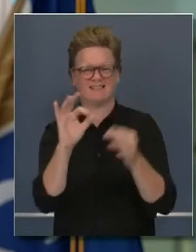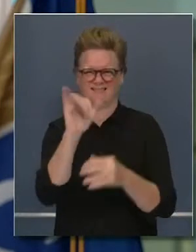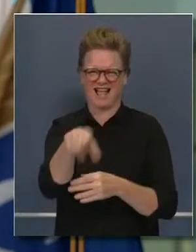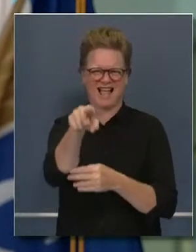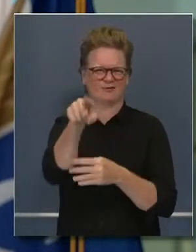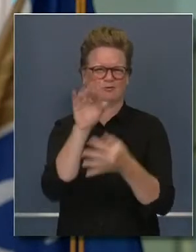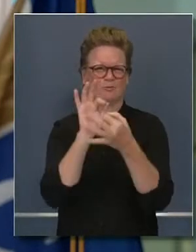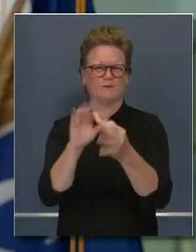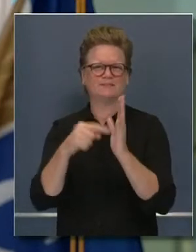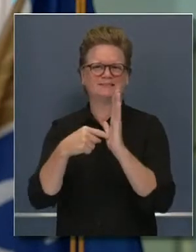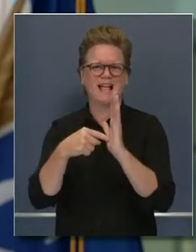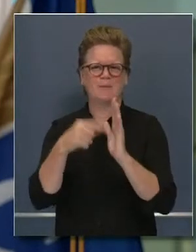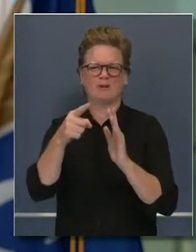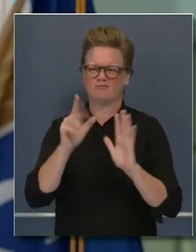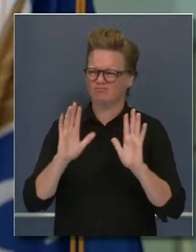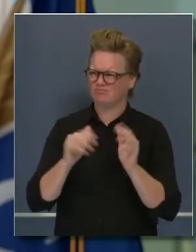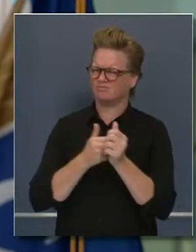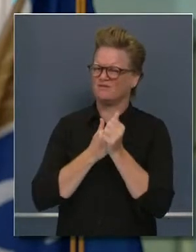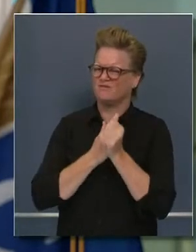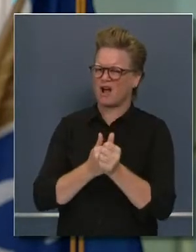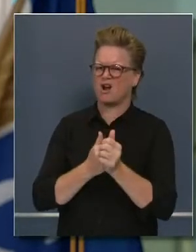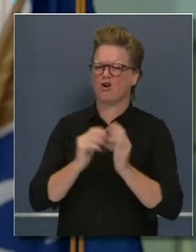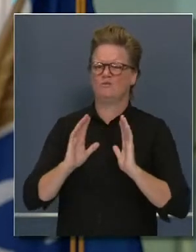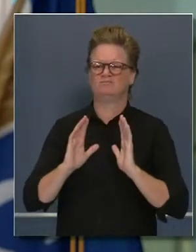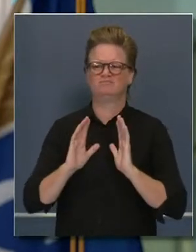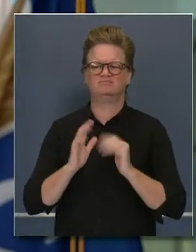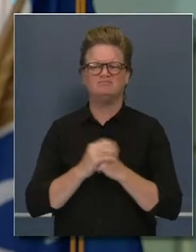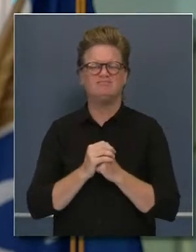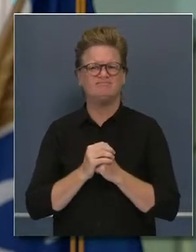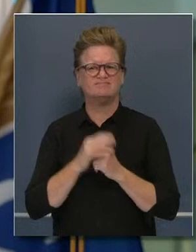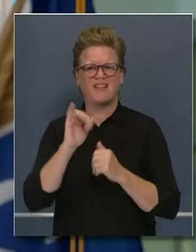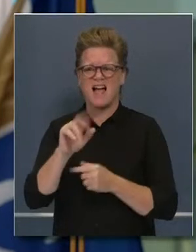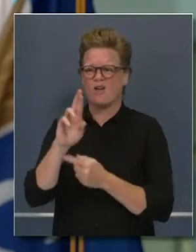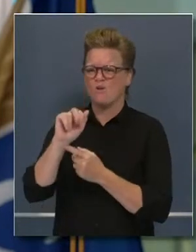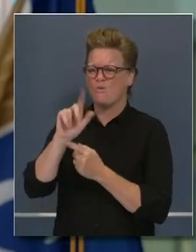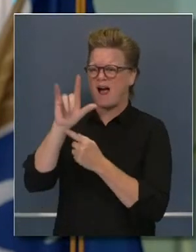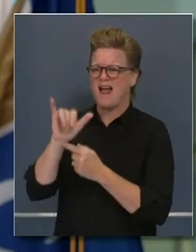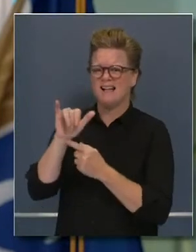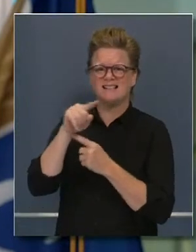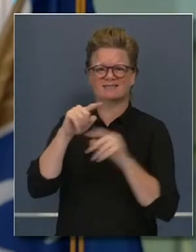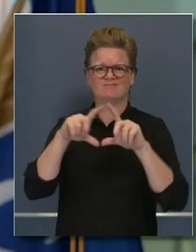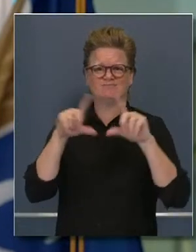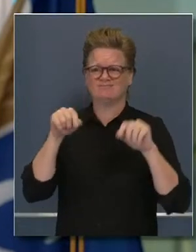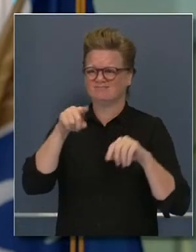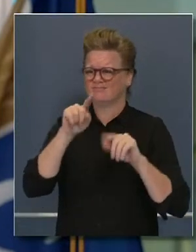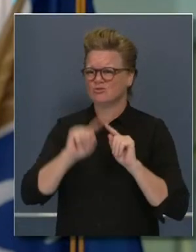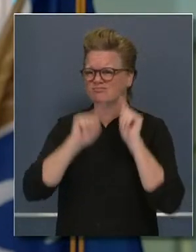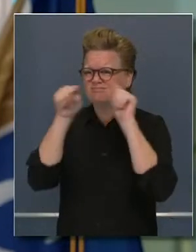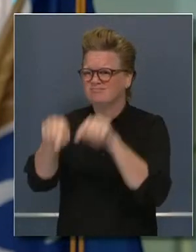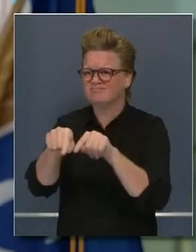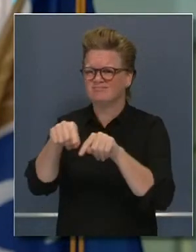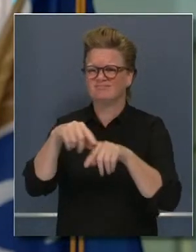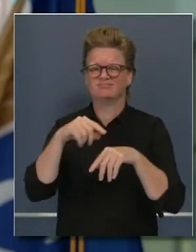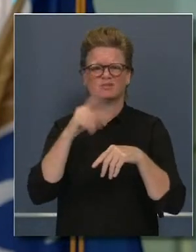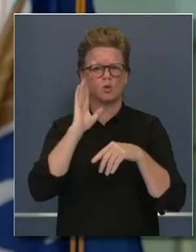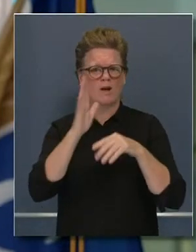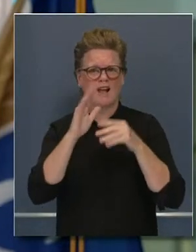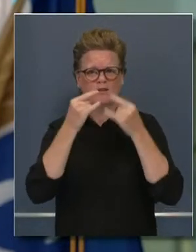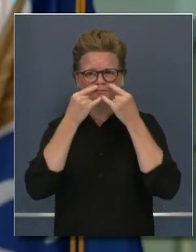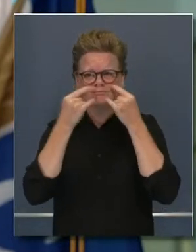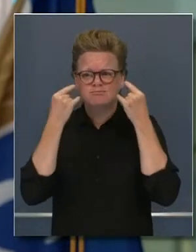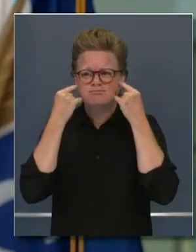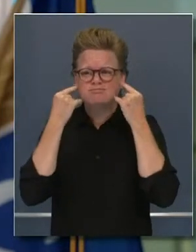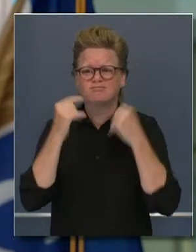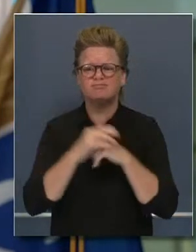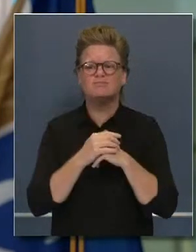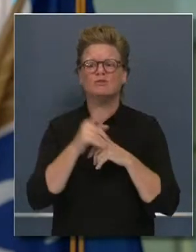people's lives at risk. I think one has to do that with their eyes wide open, very soberly, and we